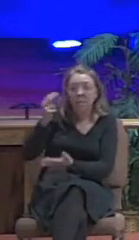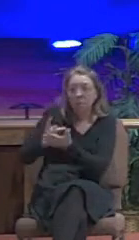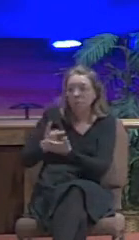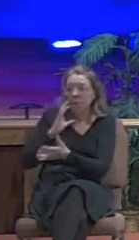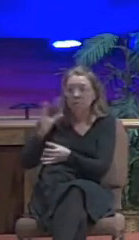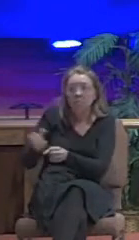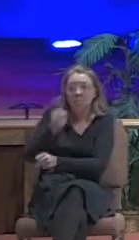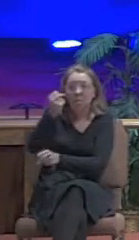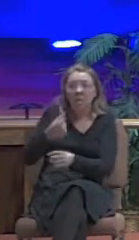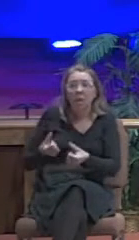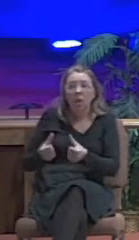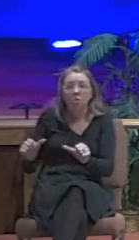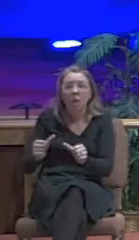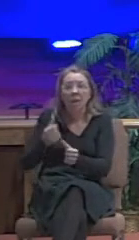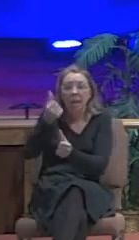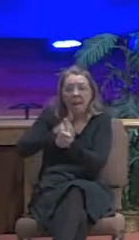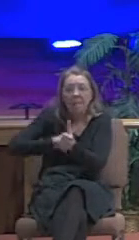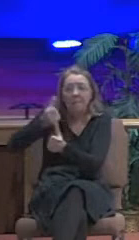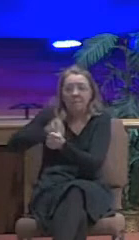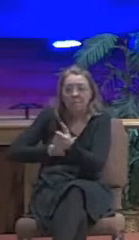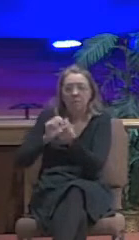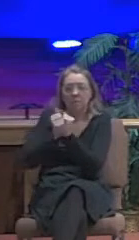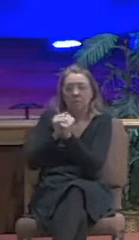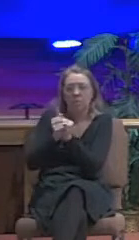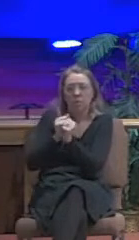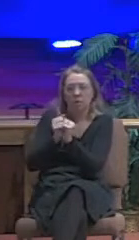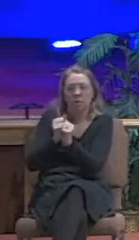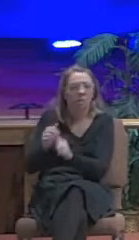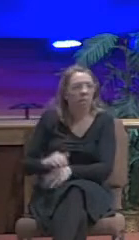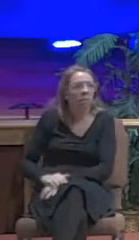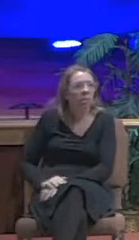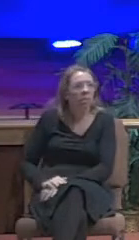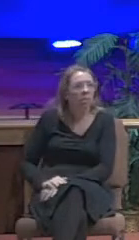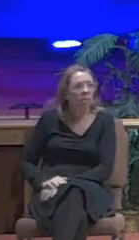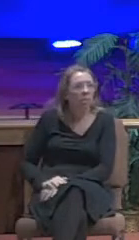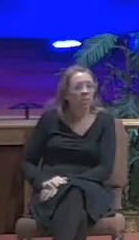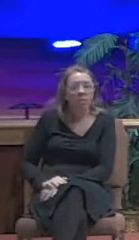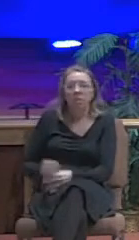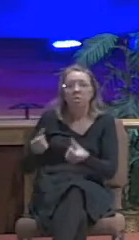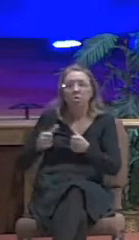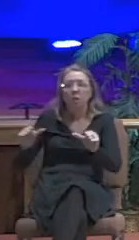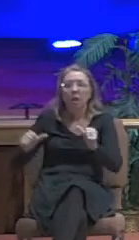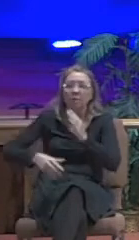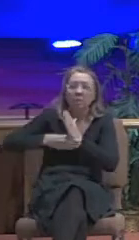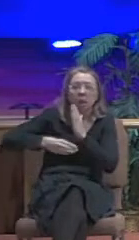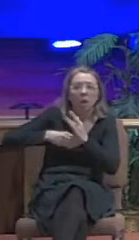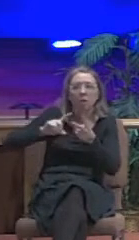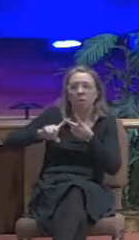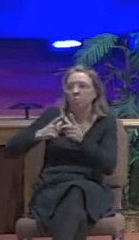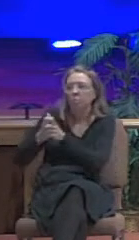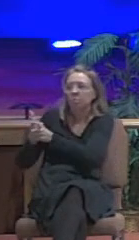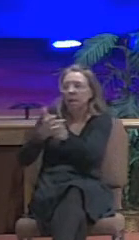out there. Went out for football, went out for soccer, went out for track.